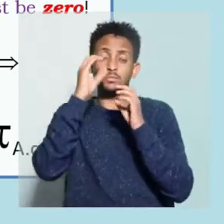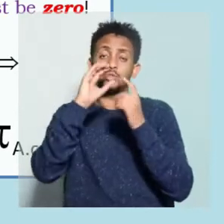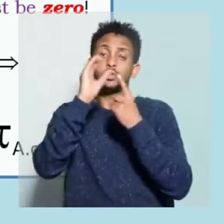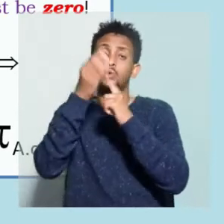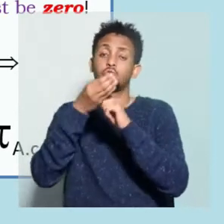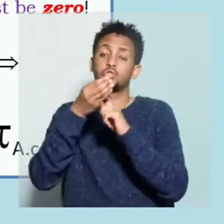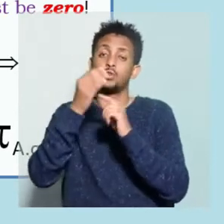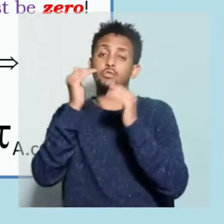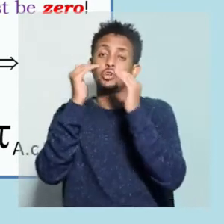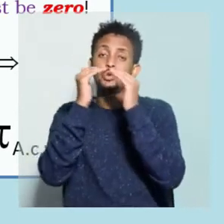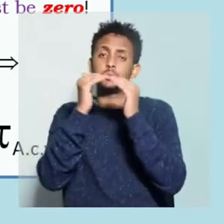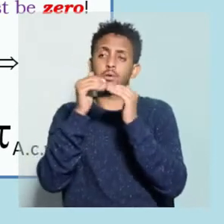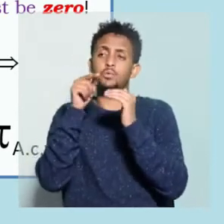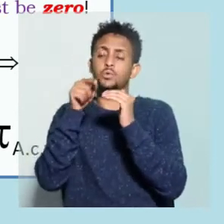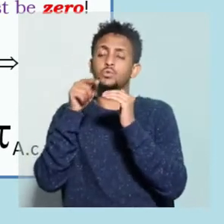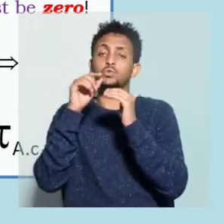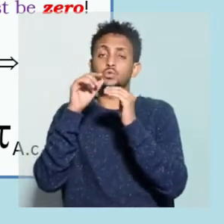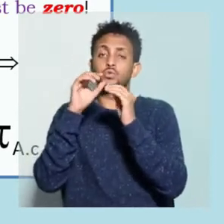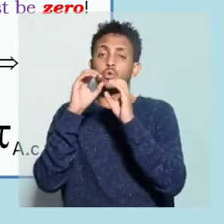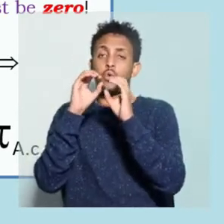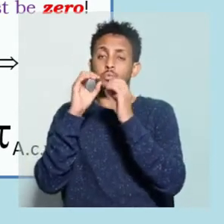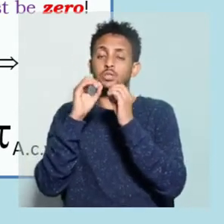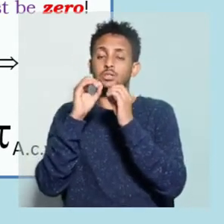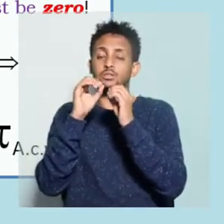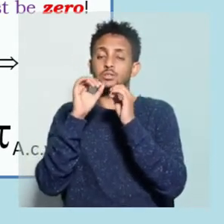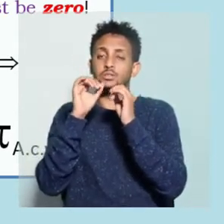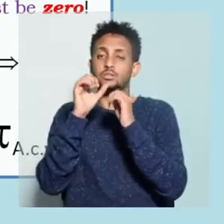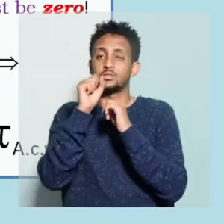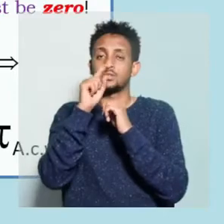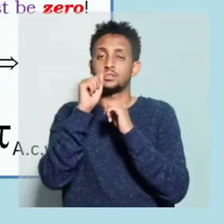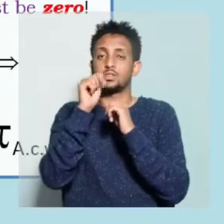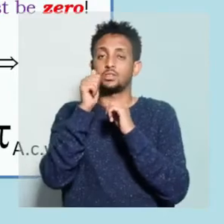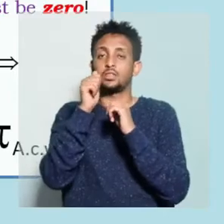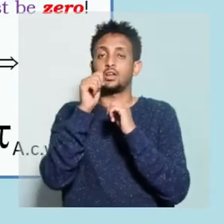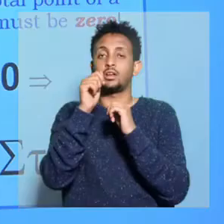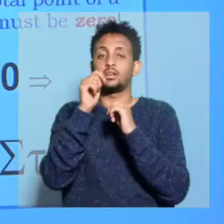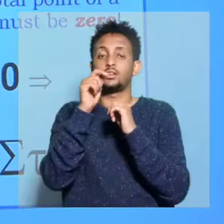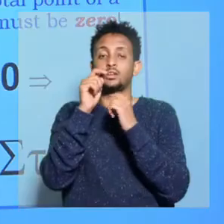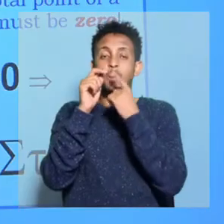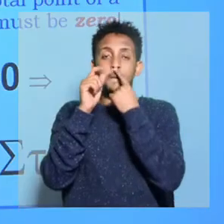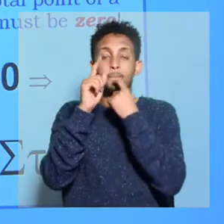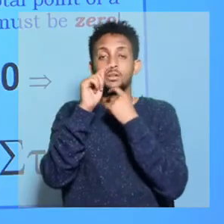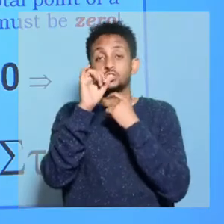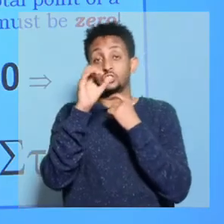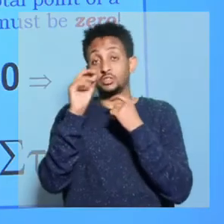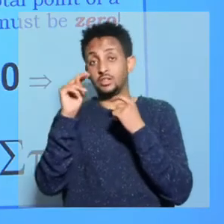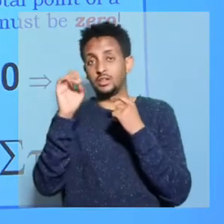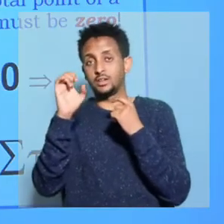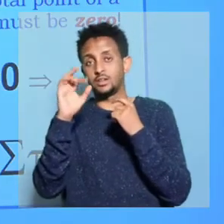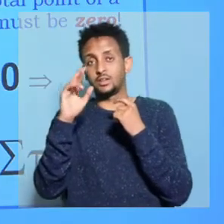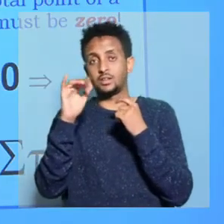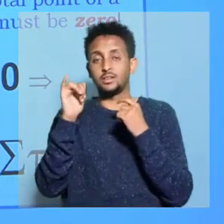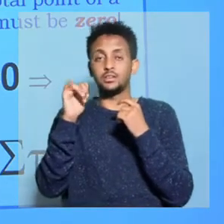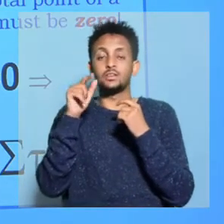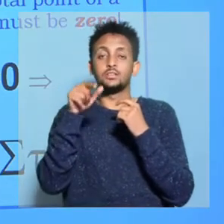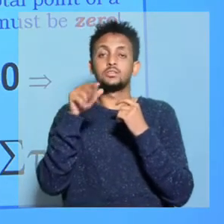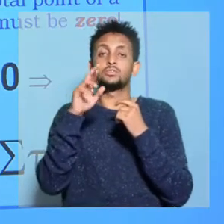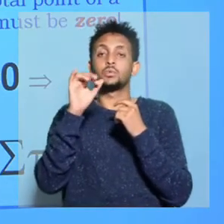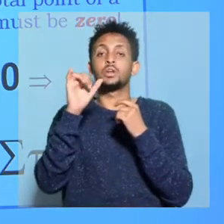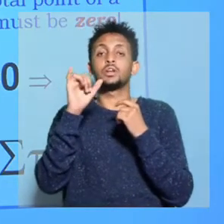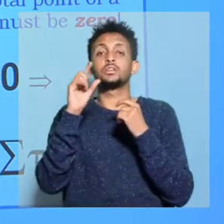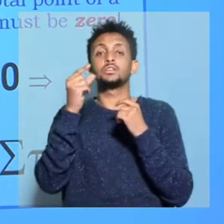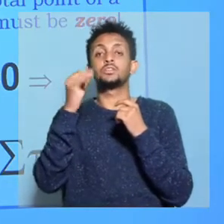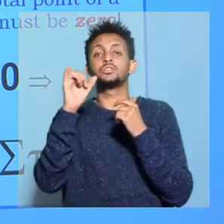conditions of equilibrium on those objects. For stationary bodies, for either particle systems or rigid body